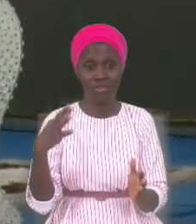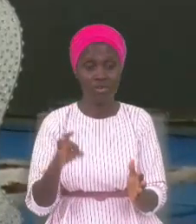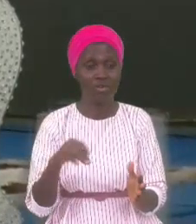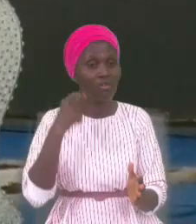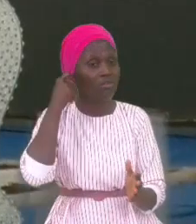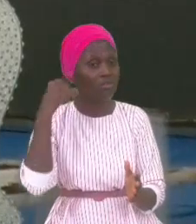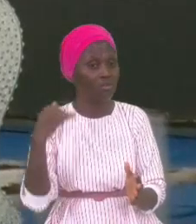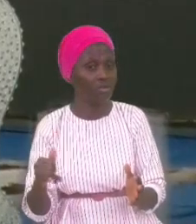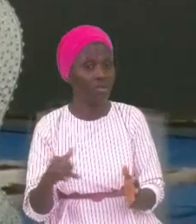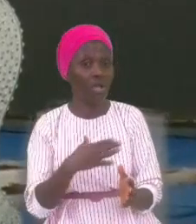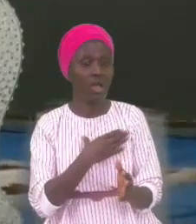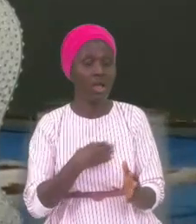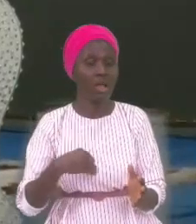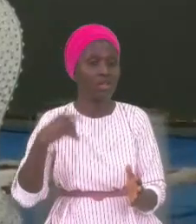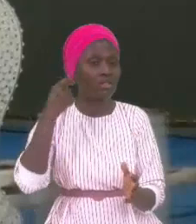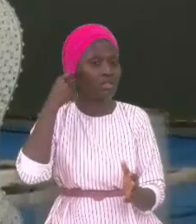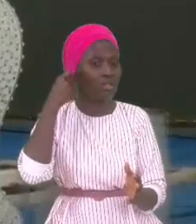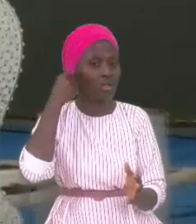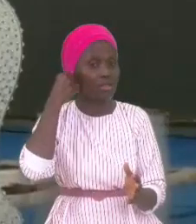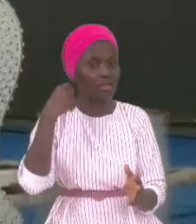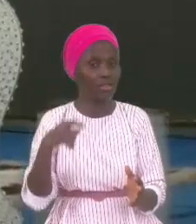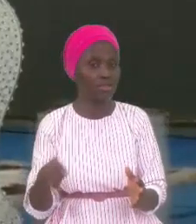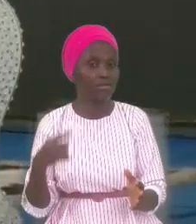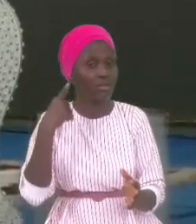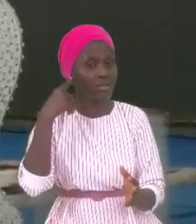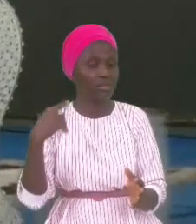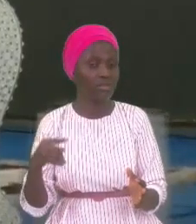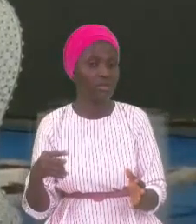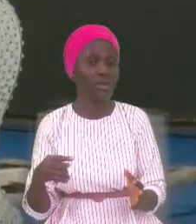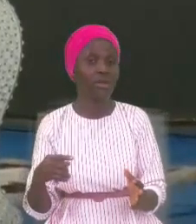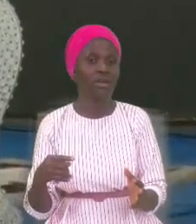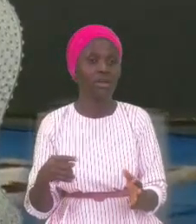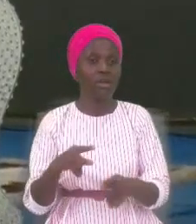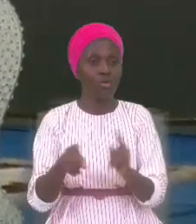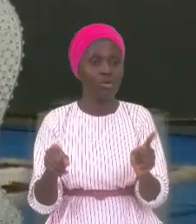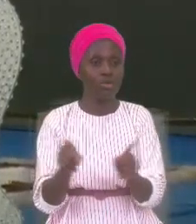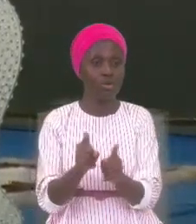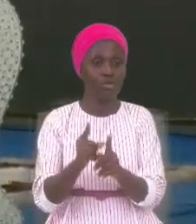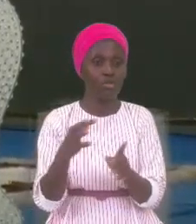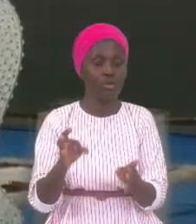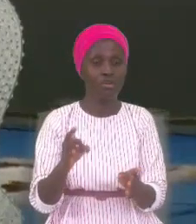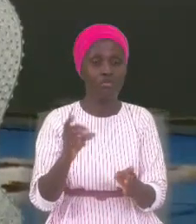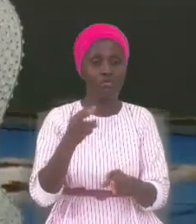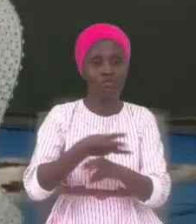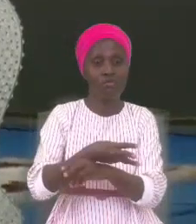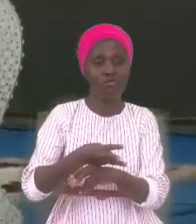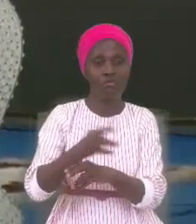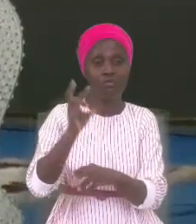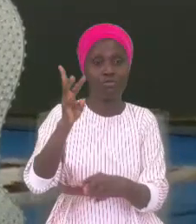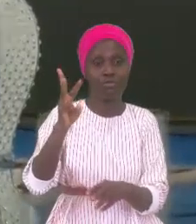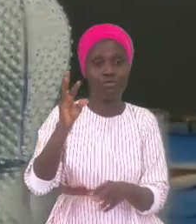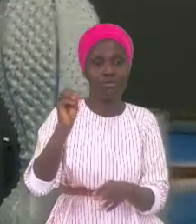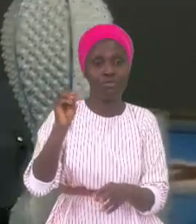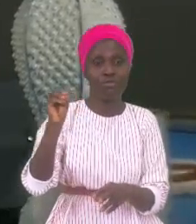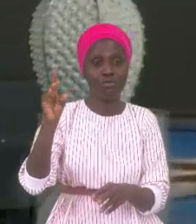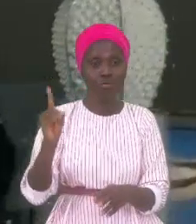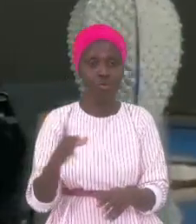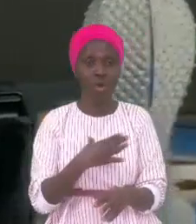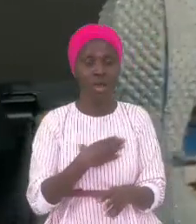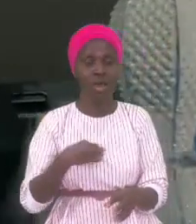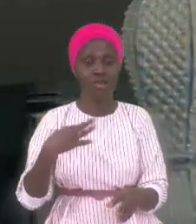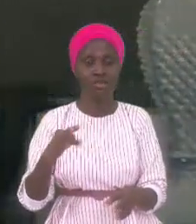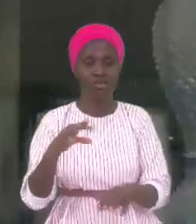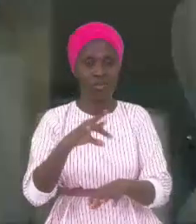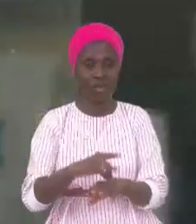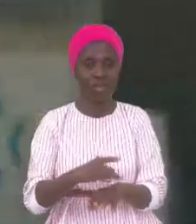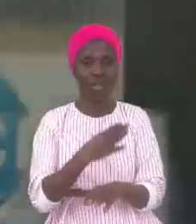wood and of earth, and some to honor and some to dishonor. The vessels of